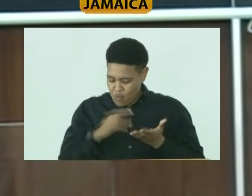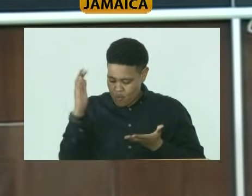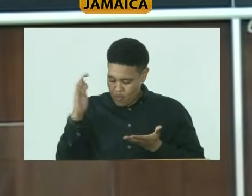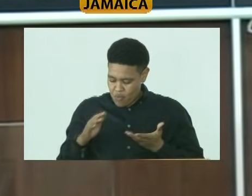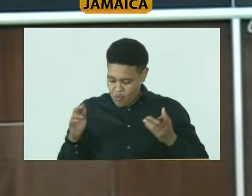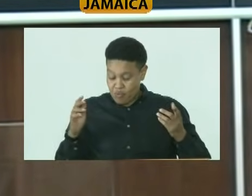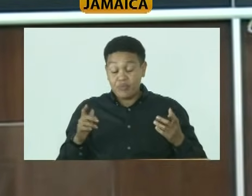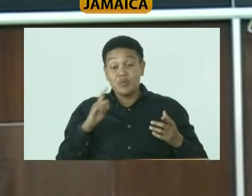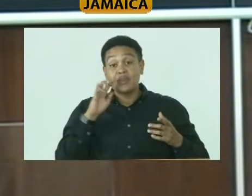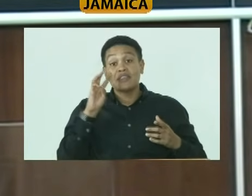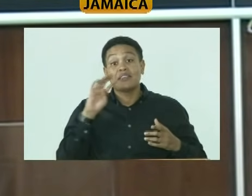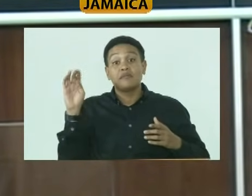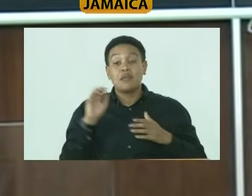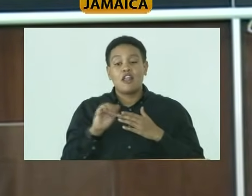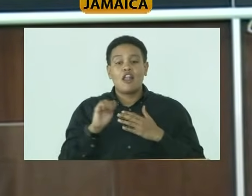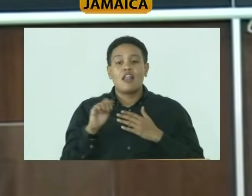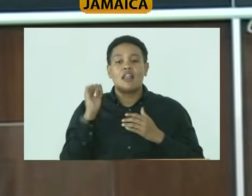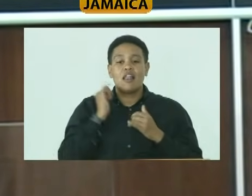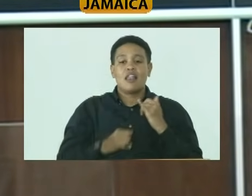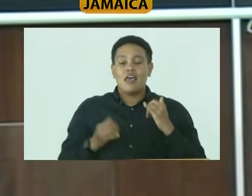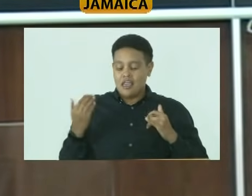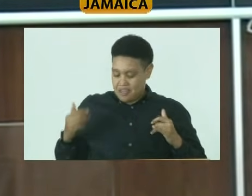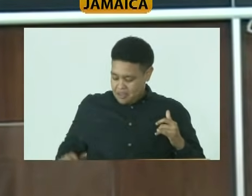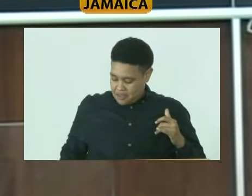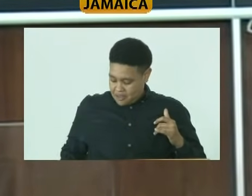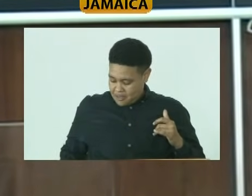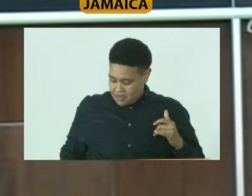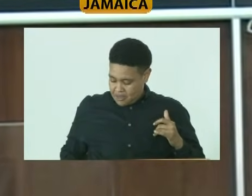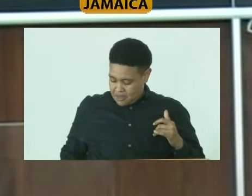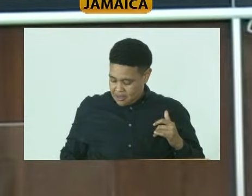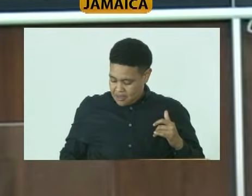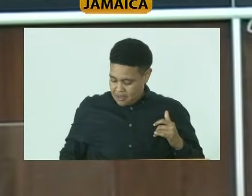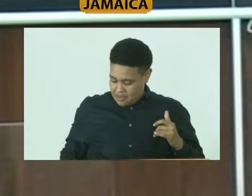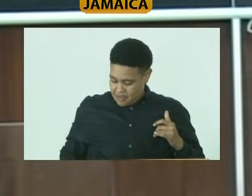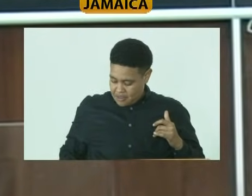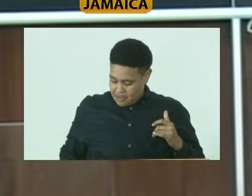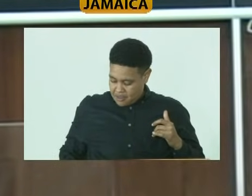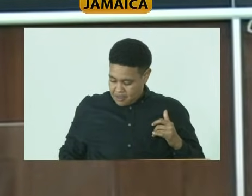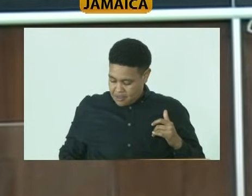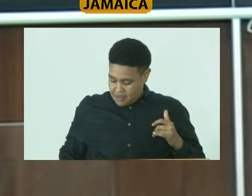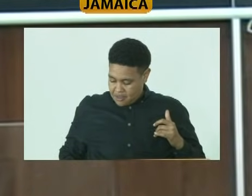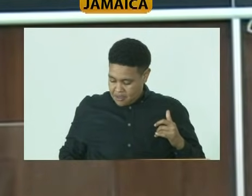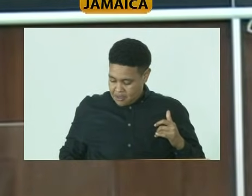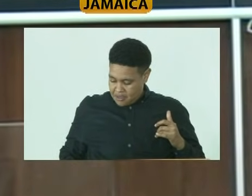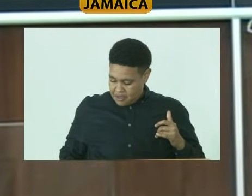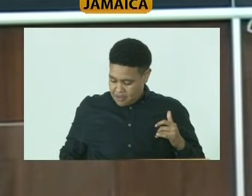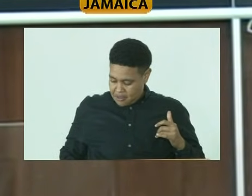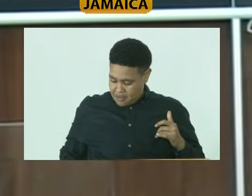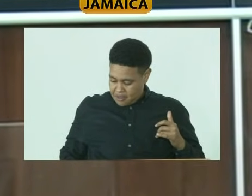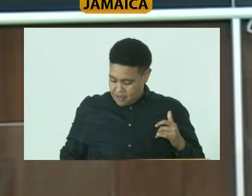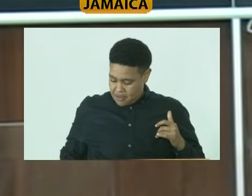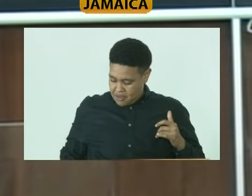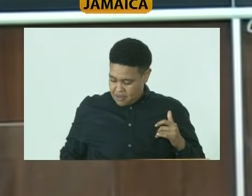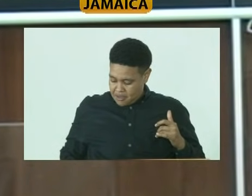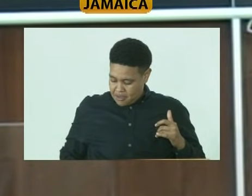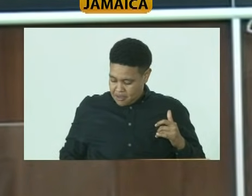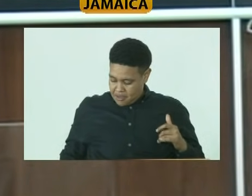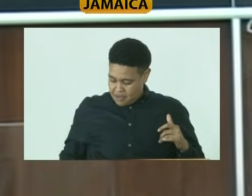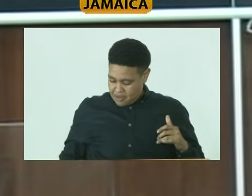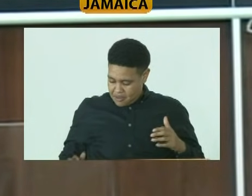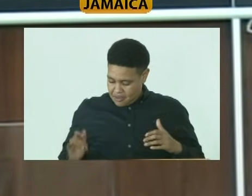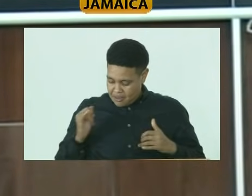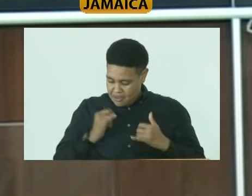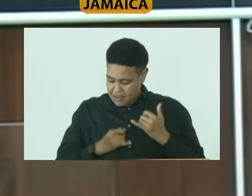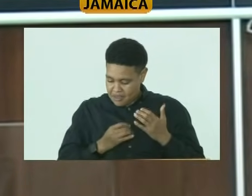billion at the last, when we had the budget debate. But overall, Madam Speaker,